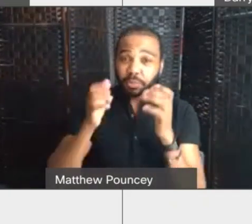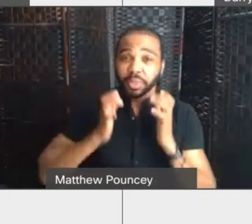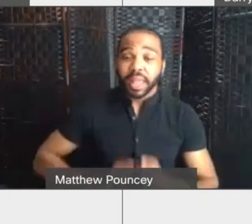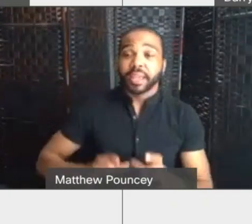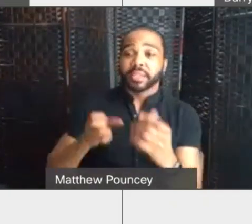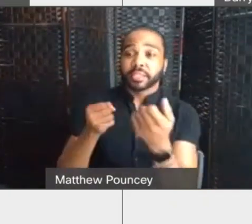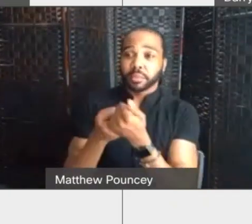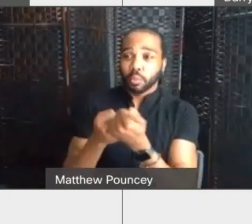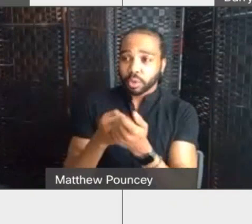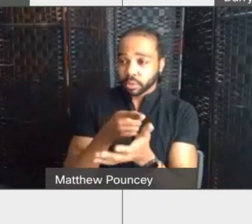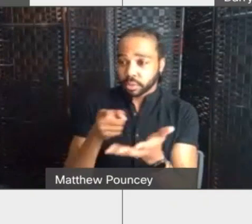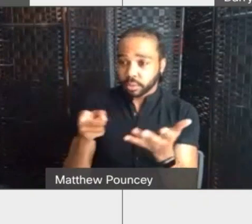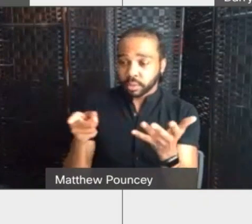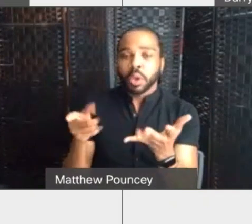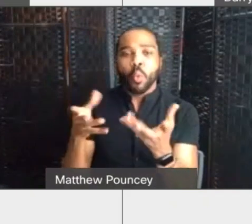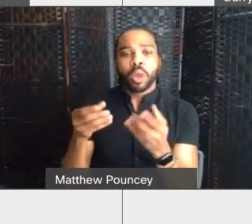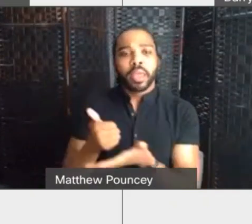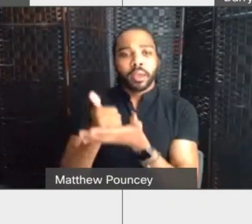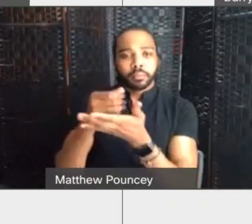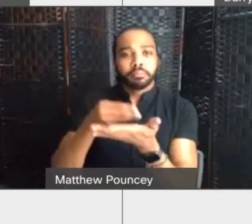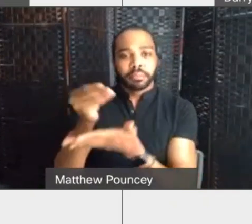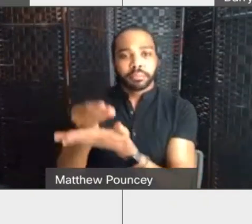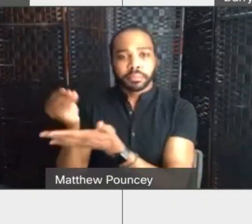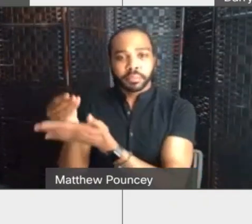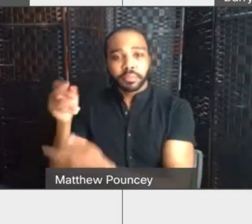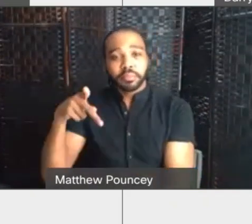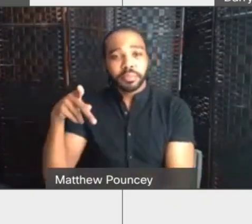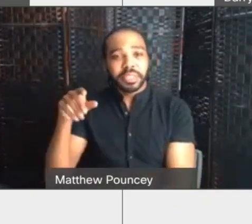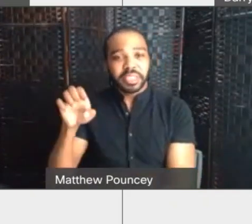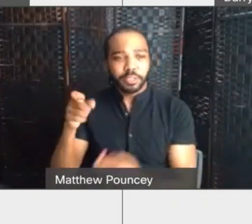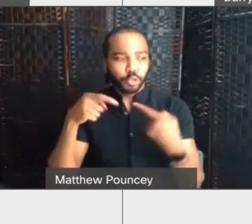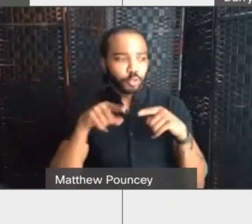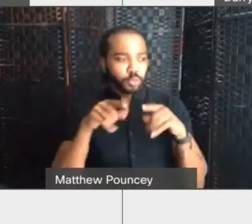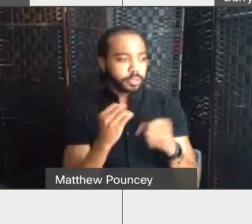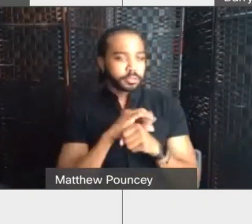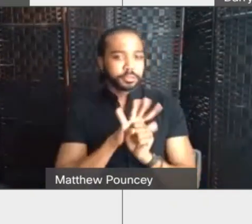to assist in the purchase of PPE during the public health emergency.